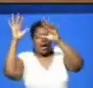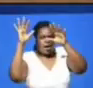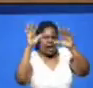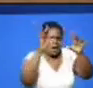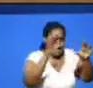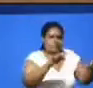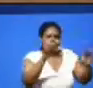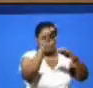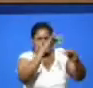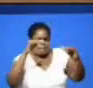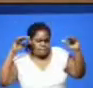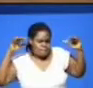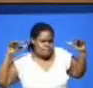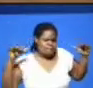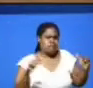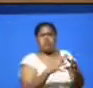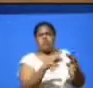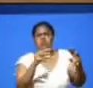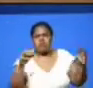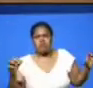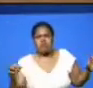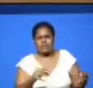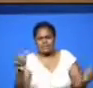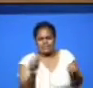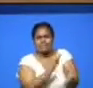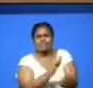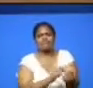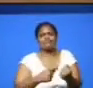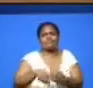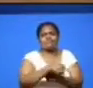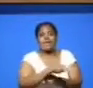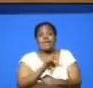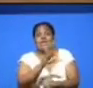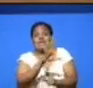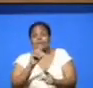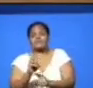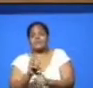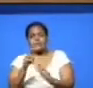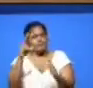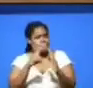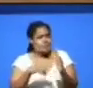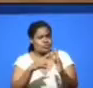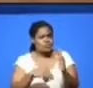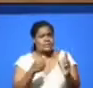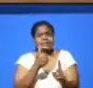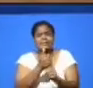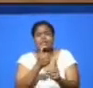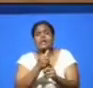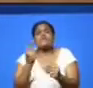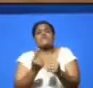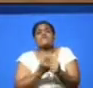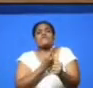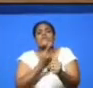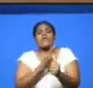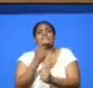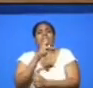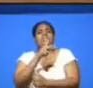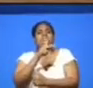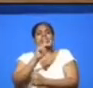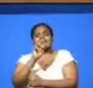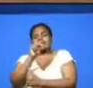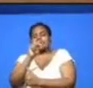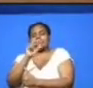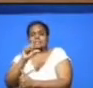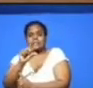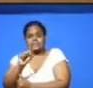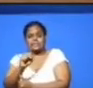of glory and came down and destroyed them and their 50. Read it in 1 Kings chapter 1. Hear